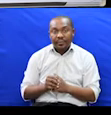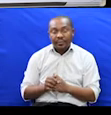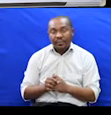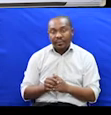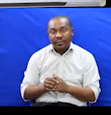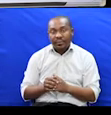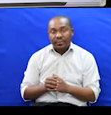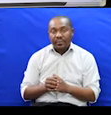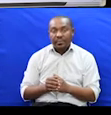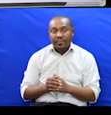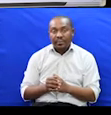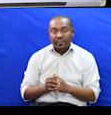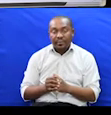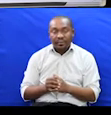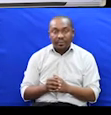Thomson